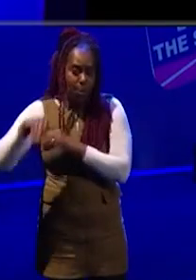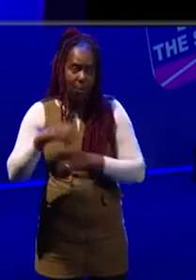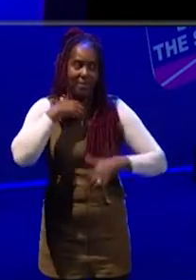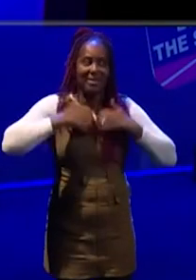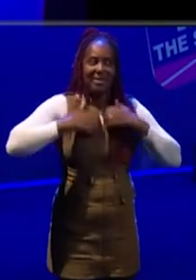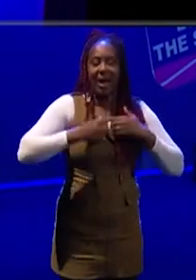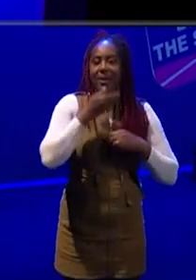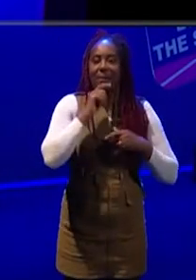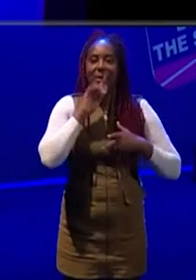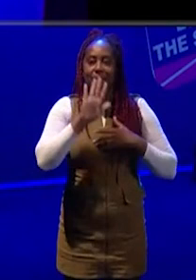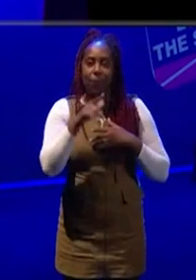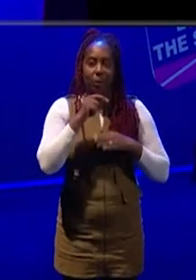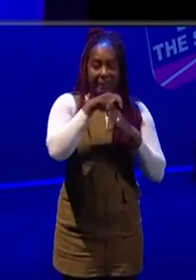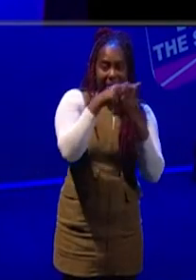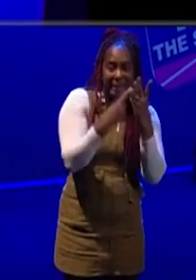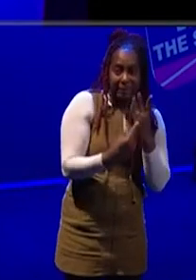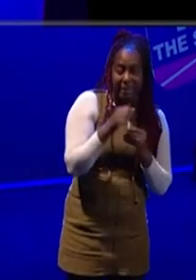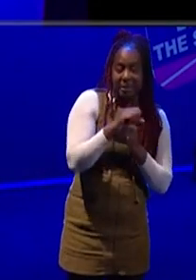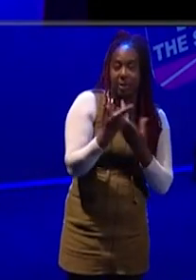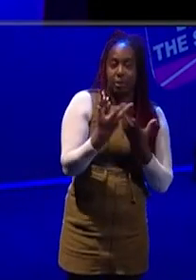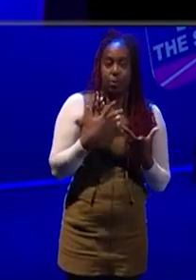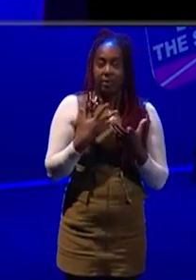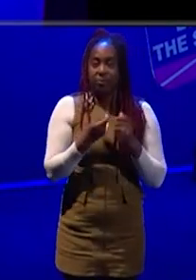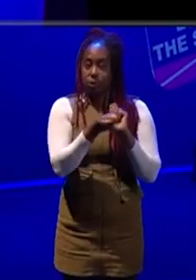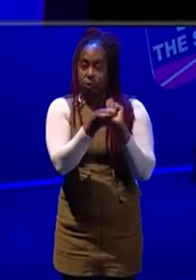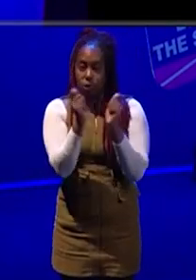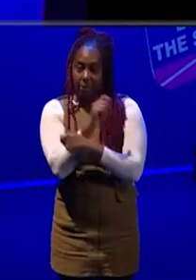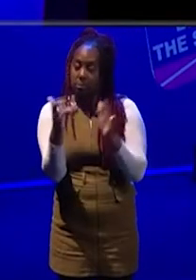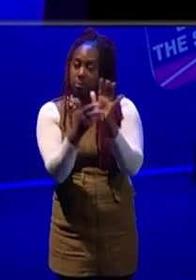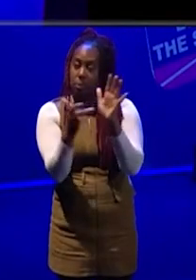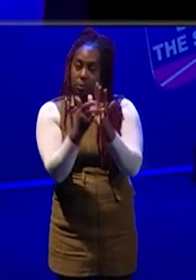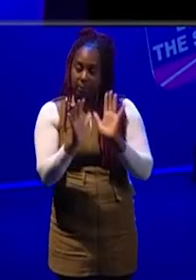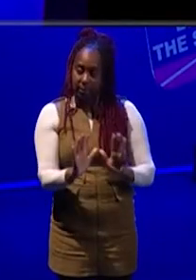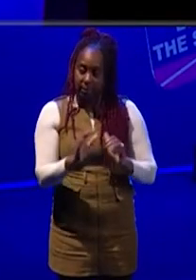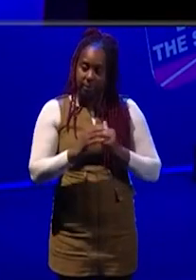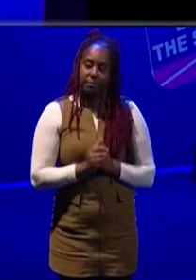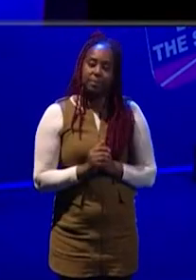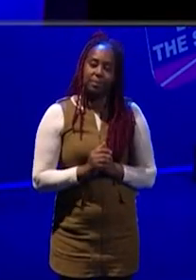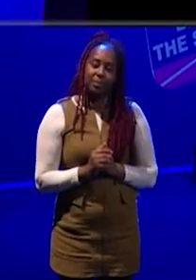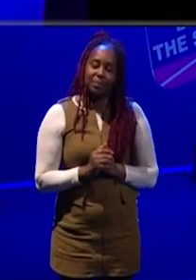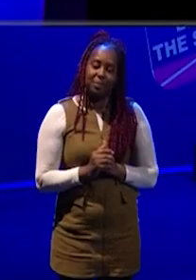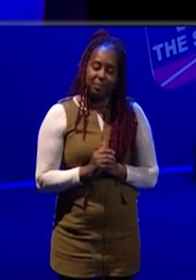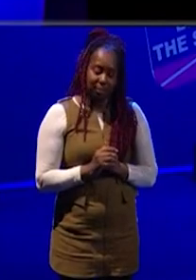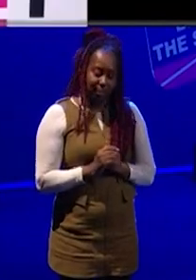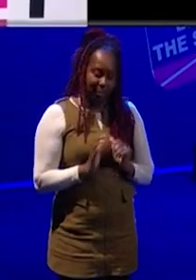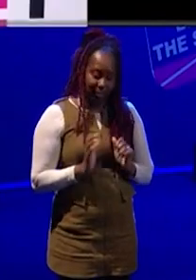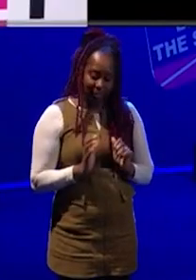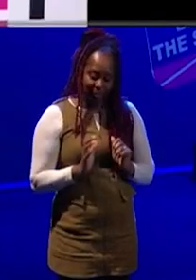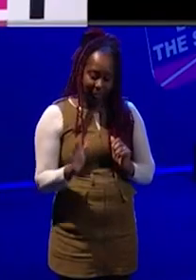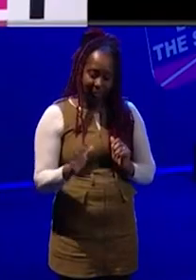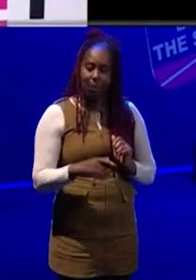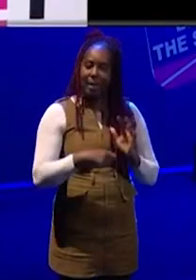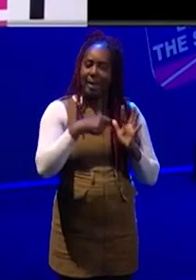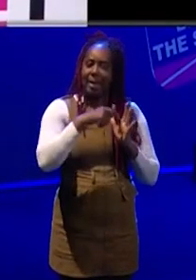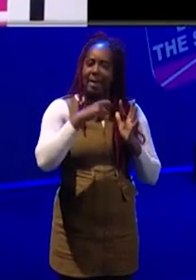with disabilities lobbying, with change being crucial. Yeah. Mm-hmm. That's brilliant. Have you, Kelsie, come across any